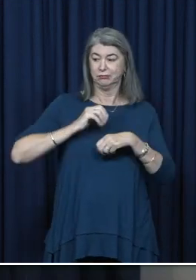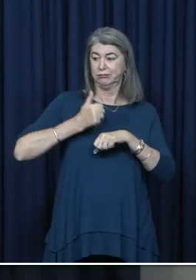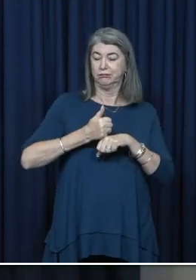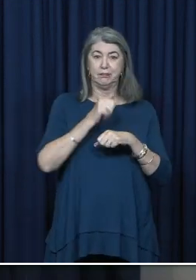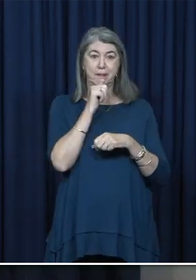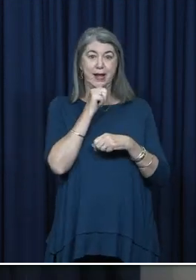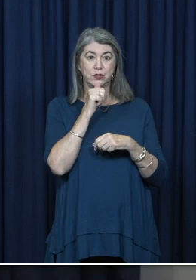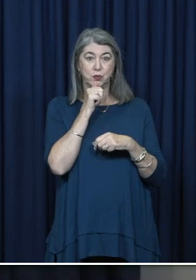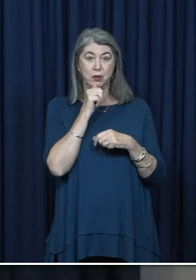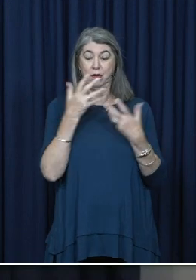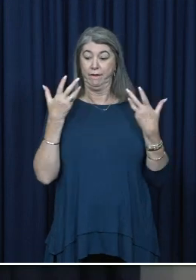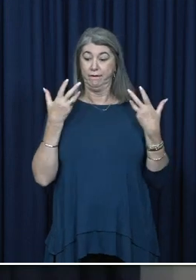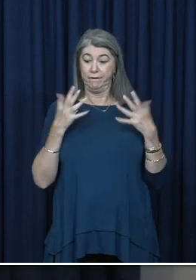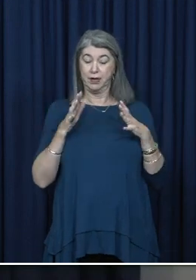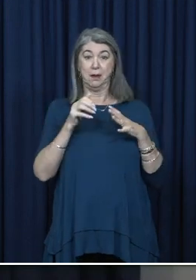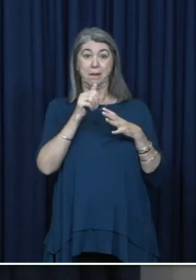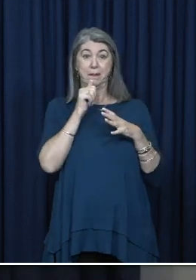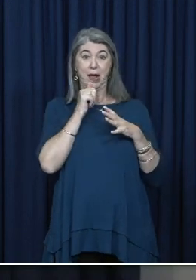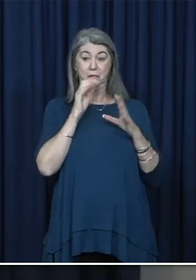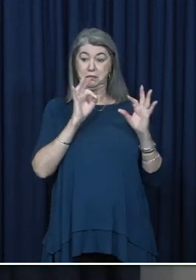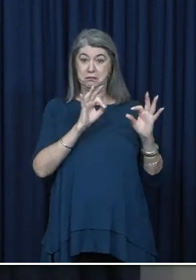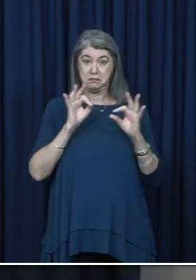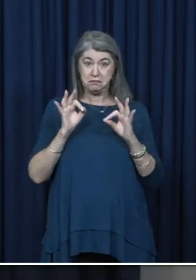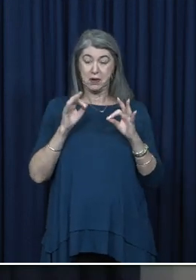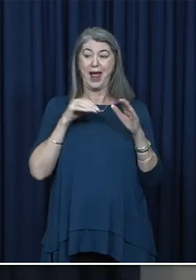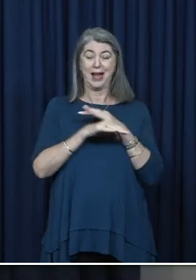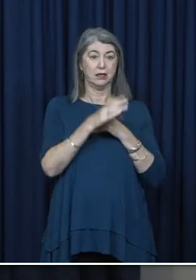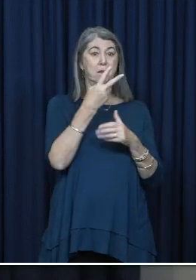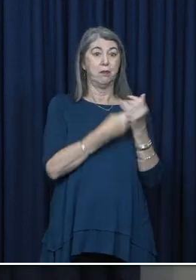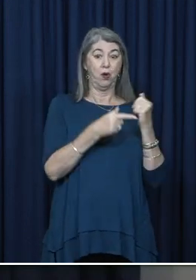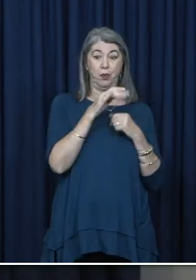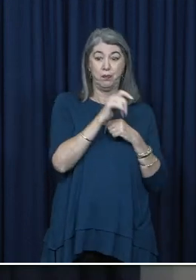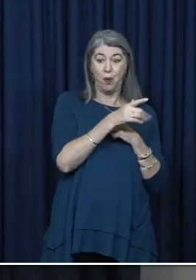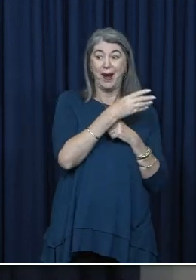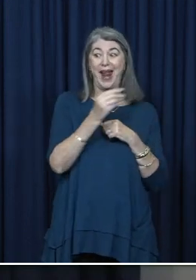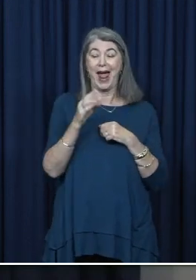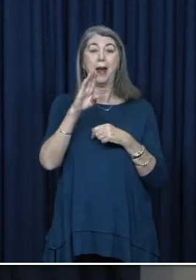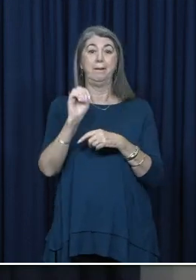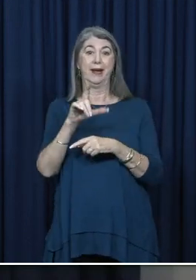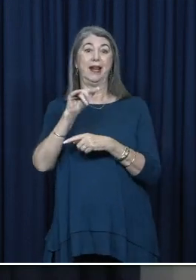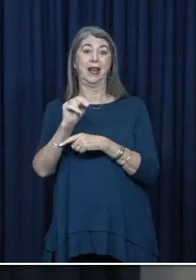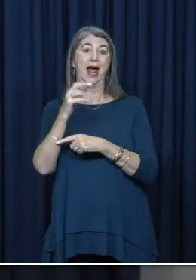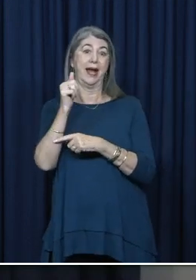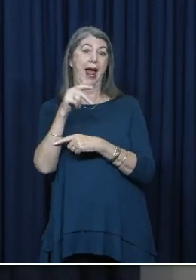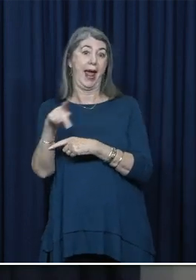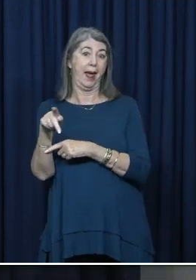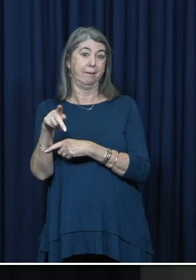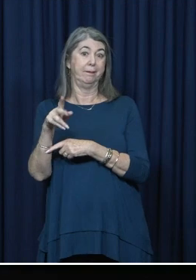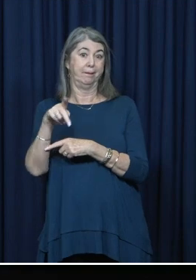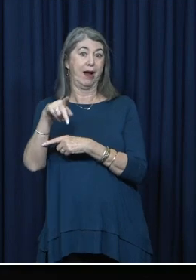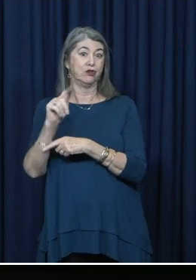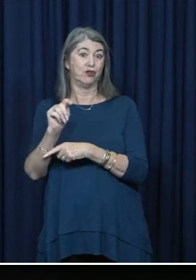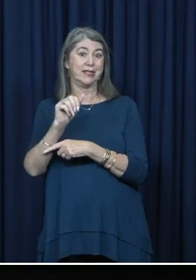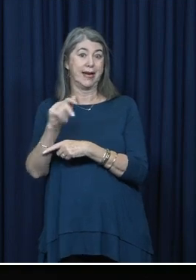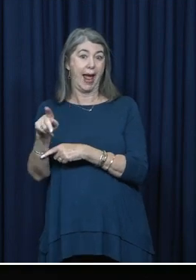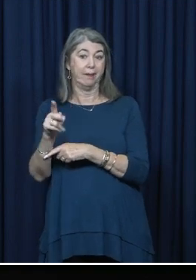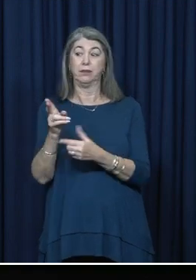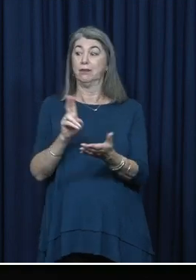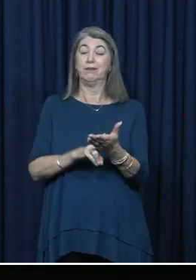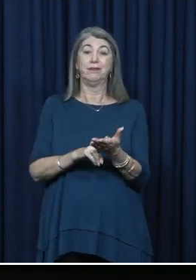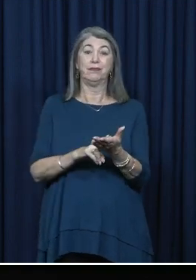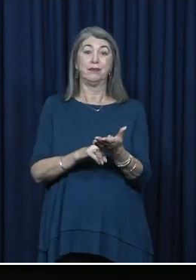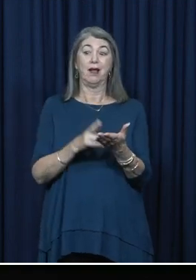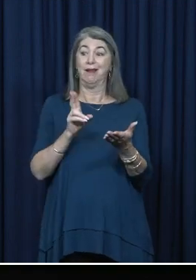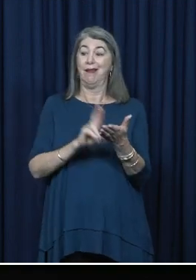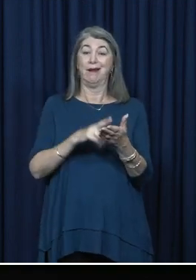password. Once you have the password, you can then access both the portal and the Beeline app, ParaTransit app. To log in, the